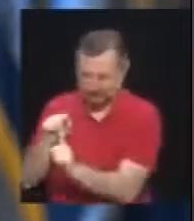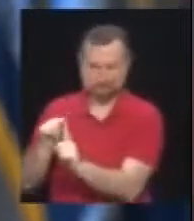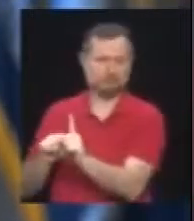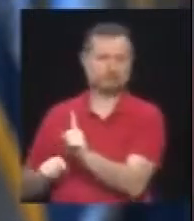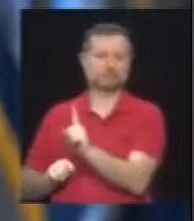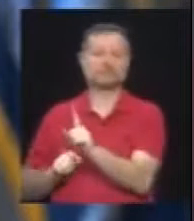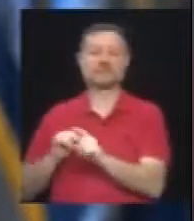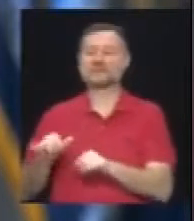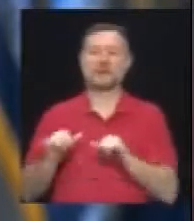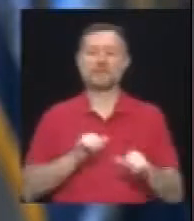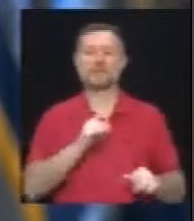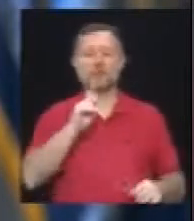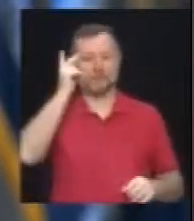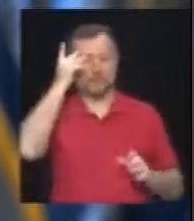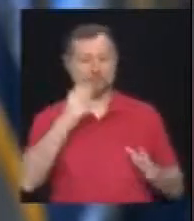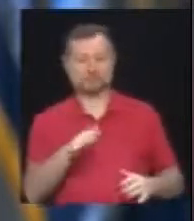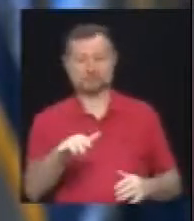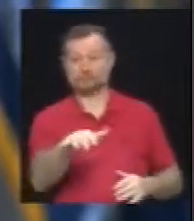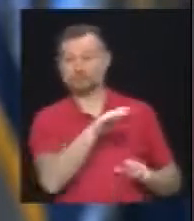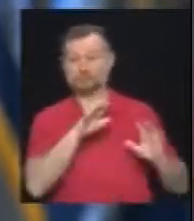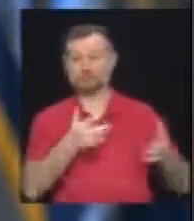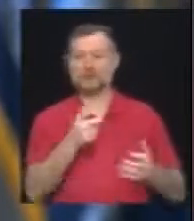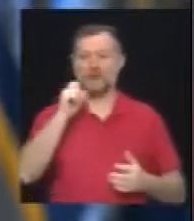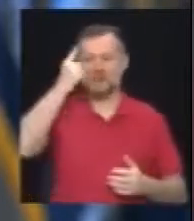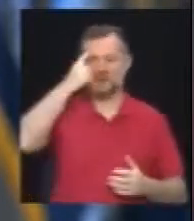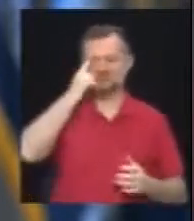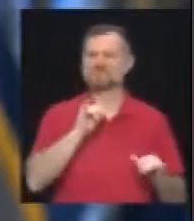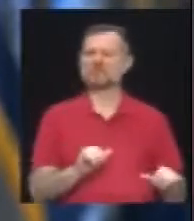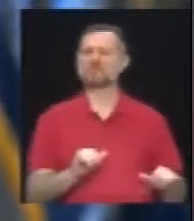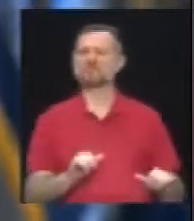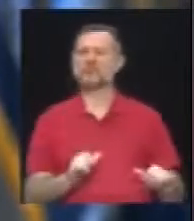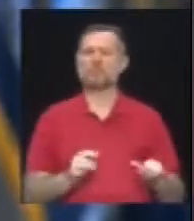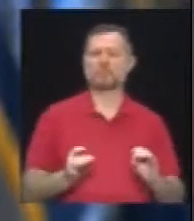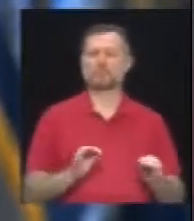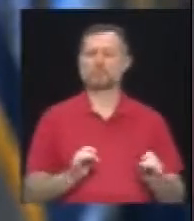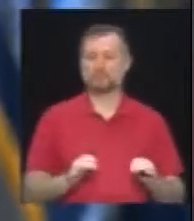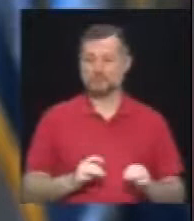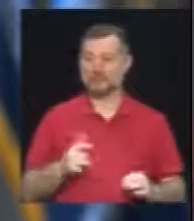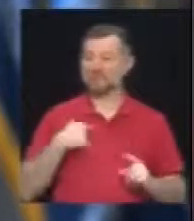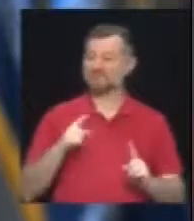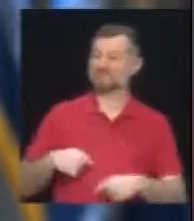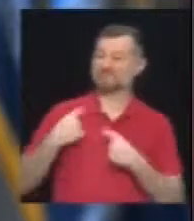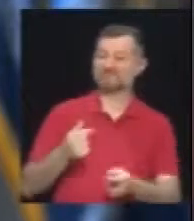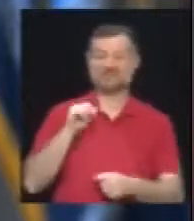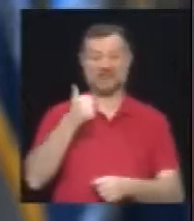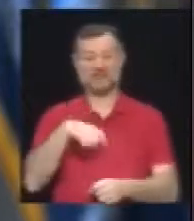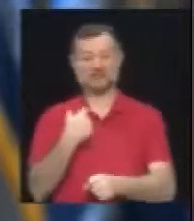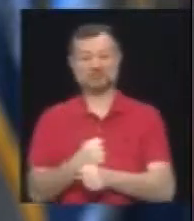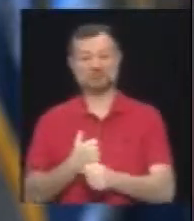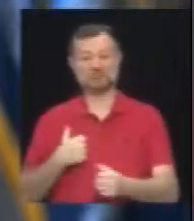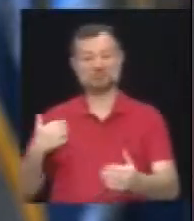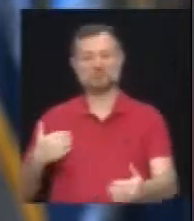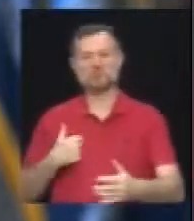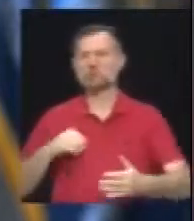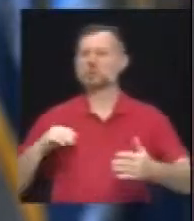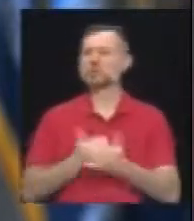elected officials and our government. We have developed over the last decade a new paradigm